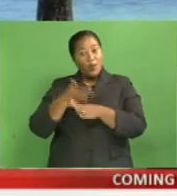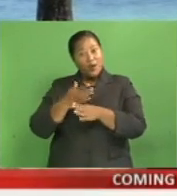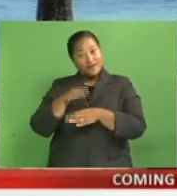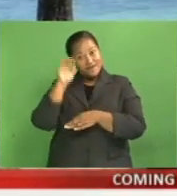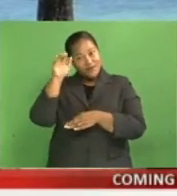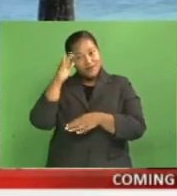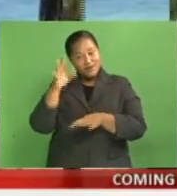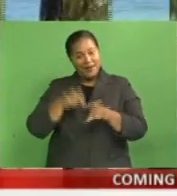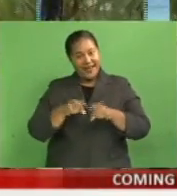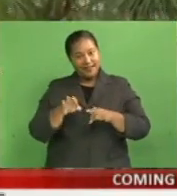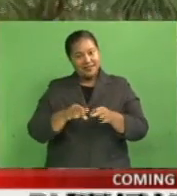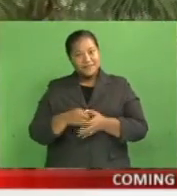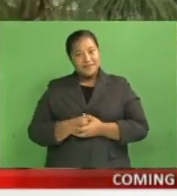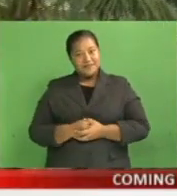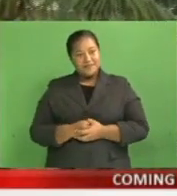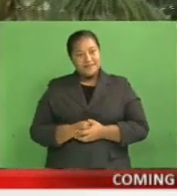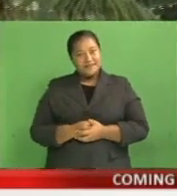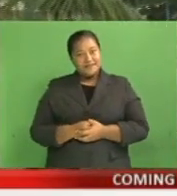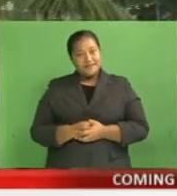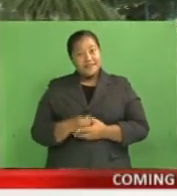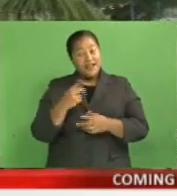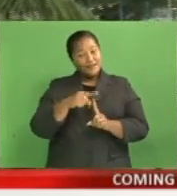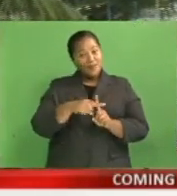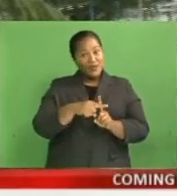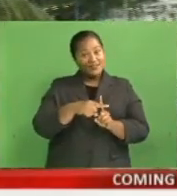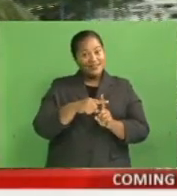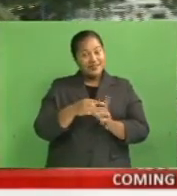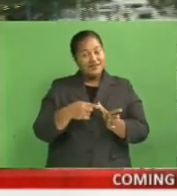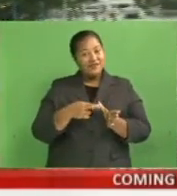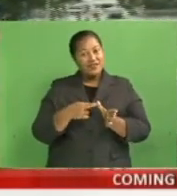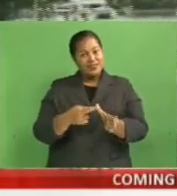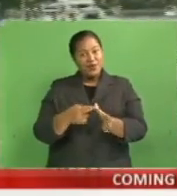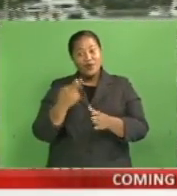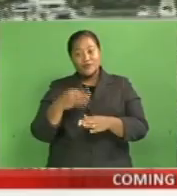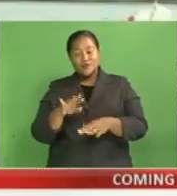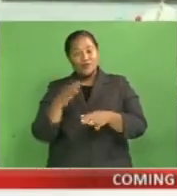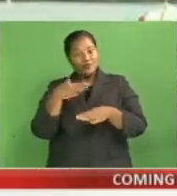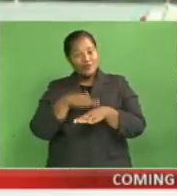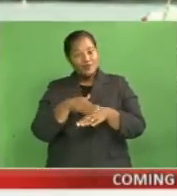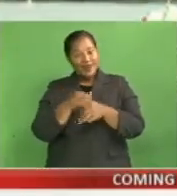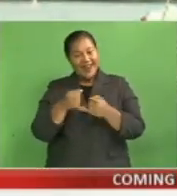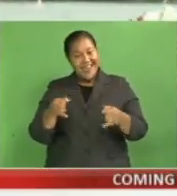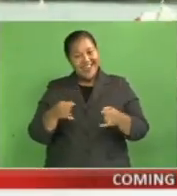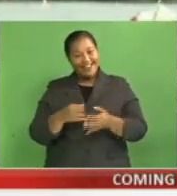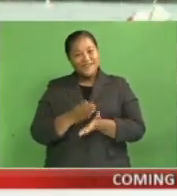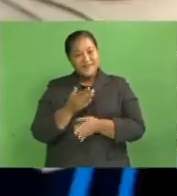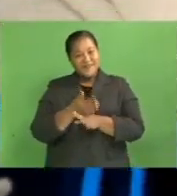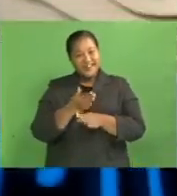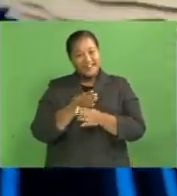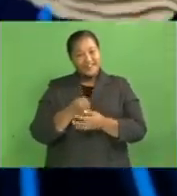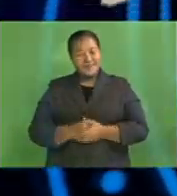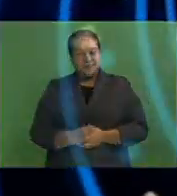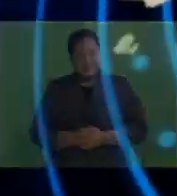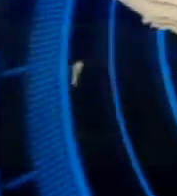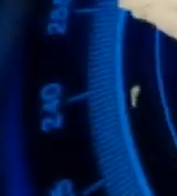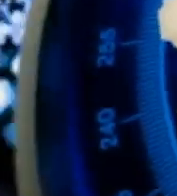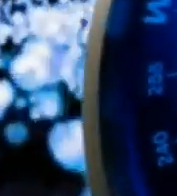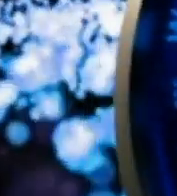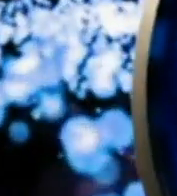plans. And positive response to Fiji's Blue Lane initiative. Stay with us.